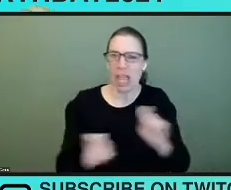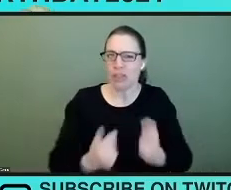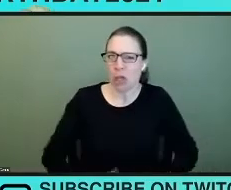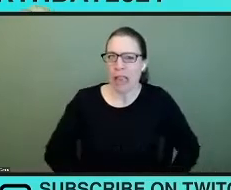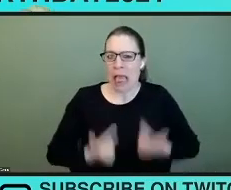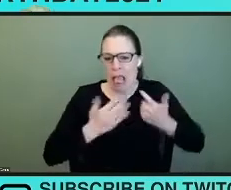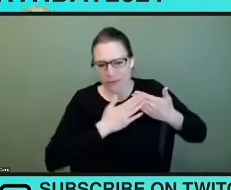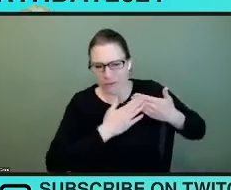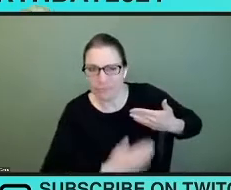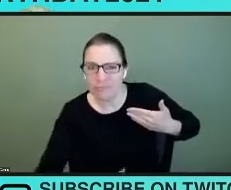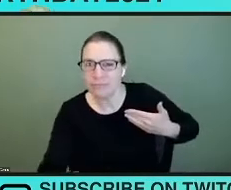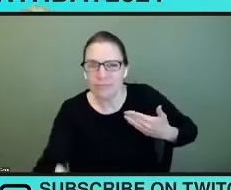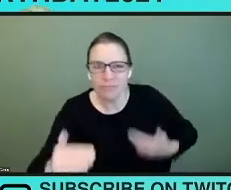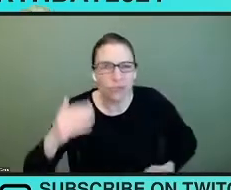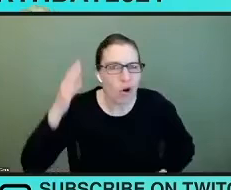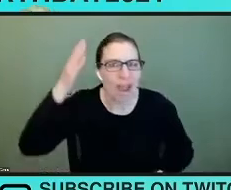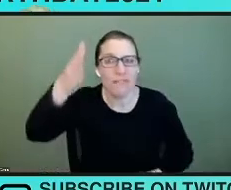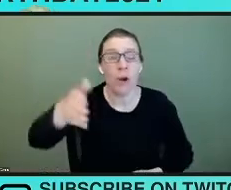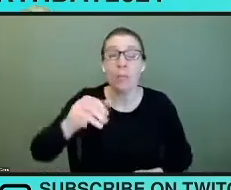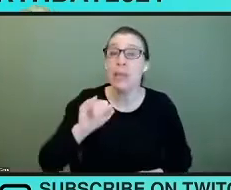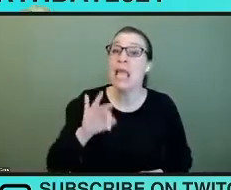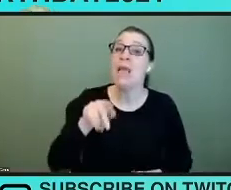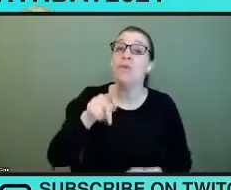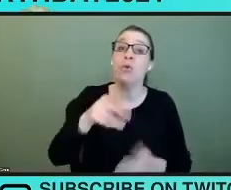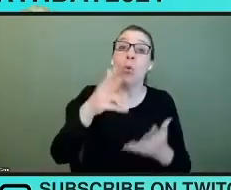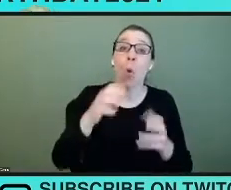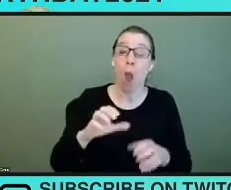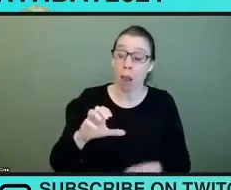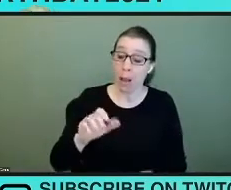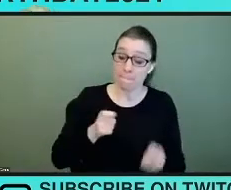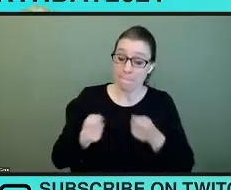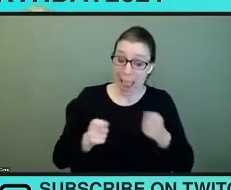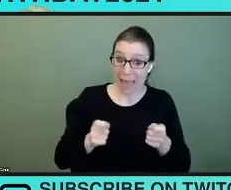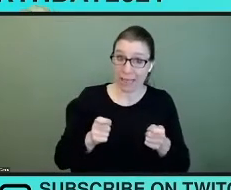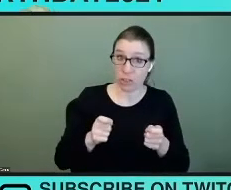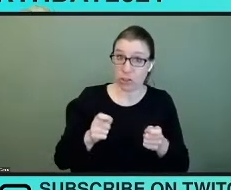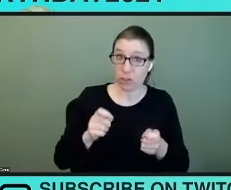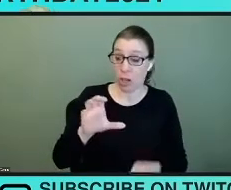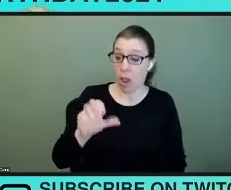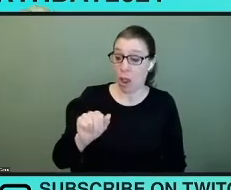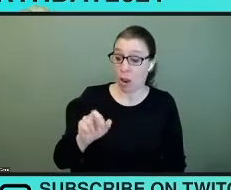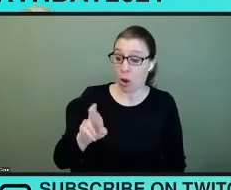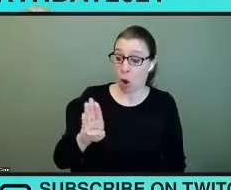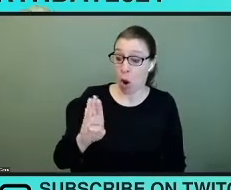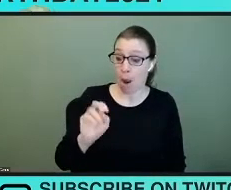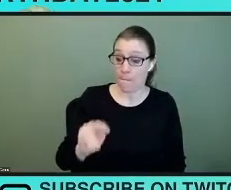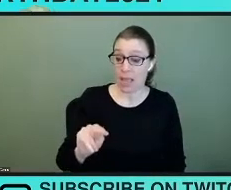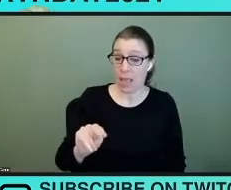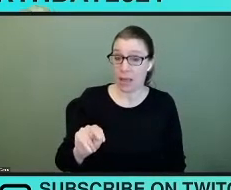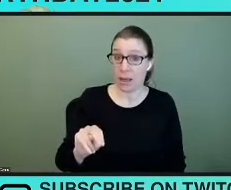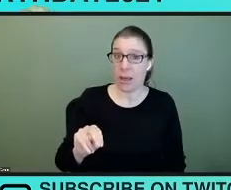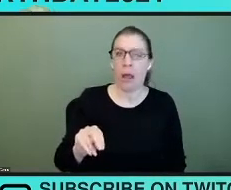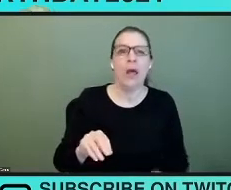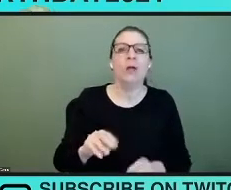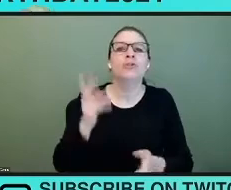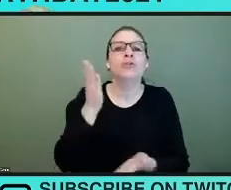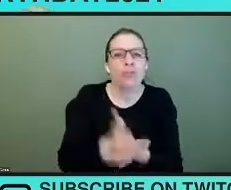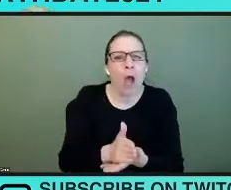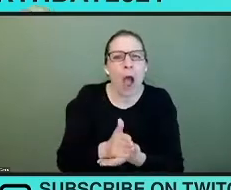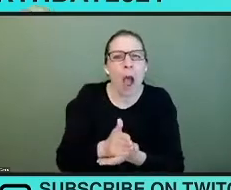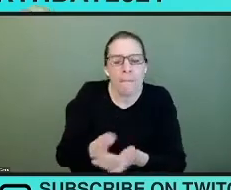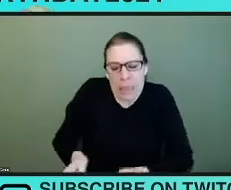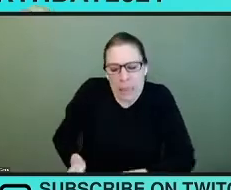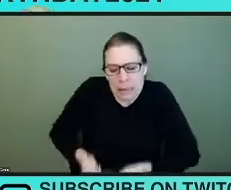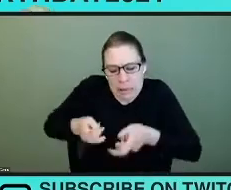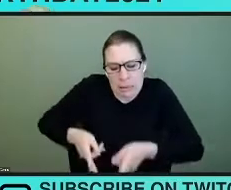wanna do carbon management for the future, the best thing to do is do not take fossil carbon out of the ground, period. We want to put it back,